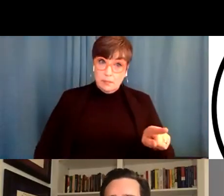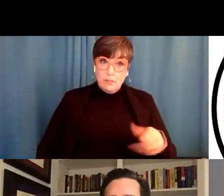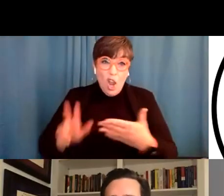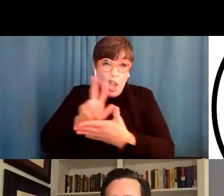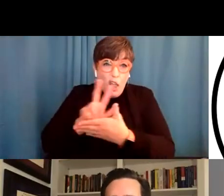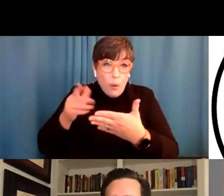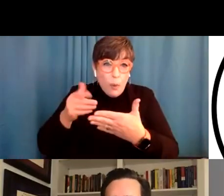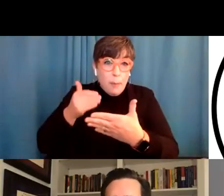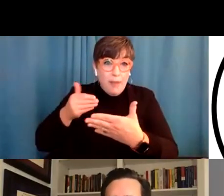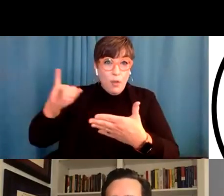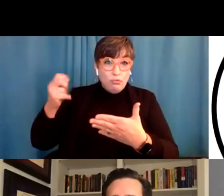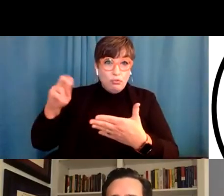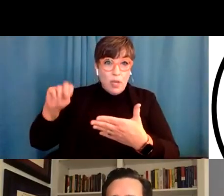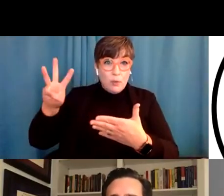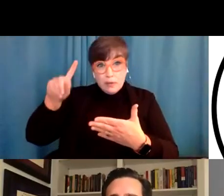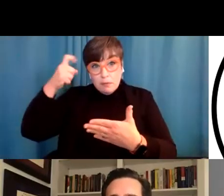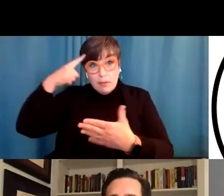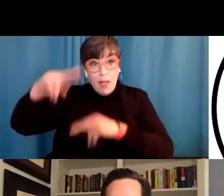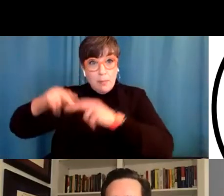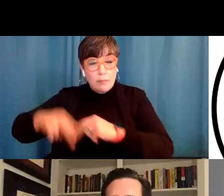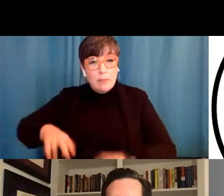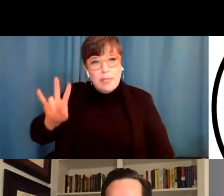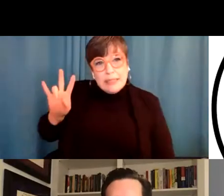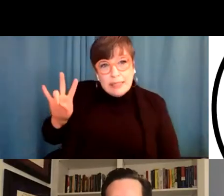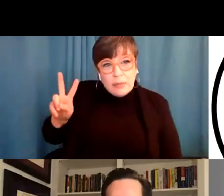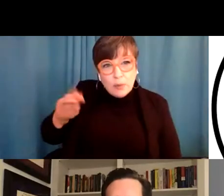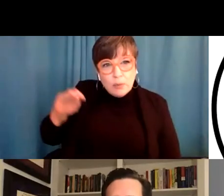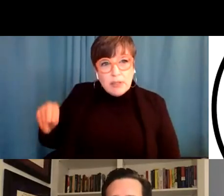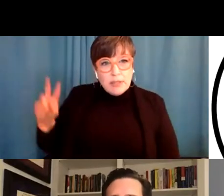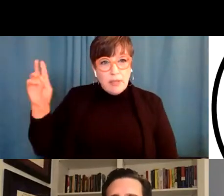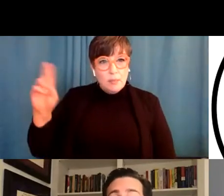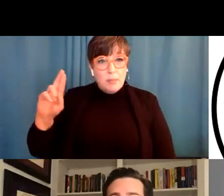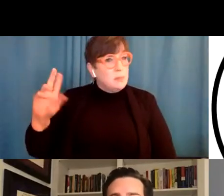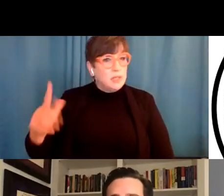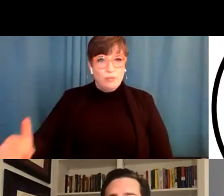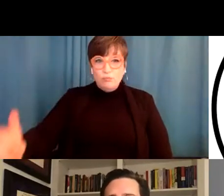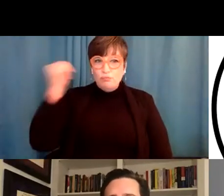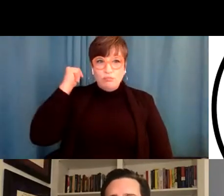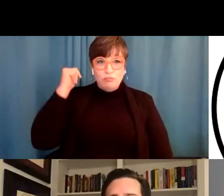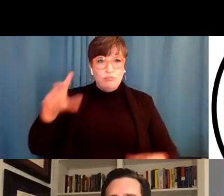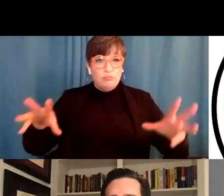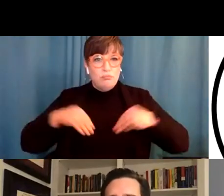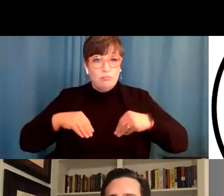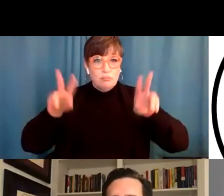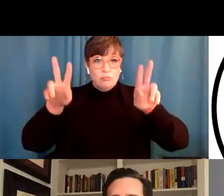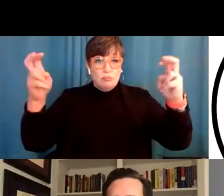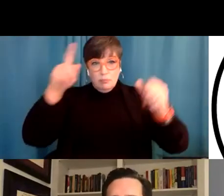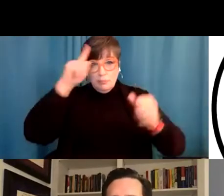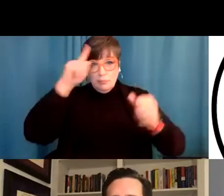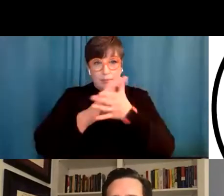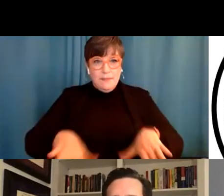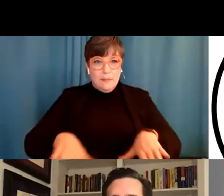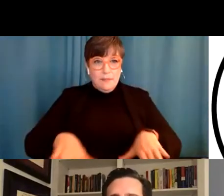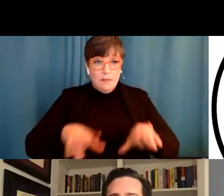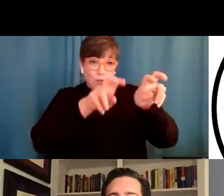the January 6th incidents, 72% of Republicans did not agree that they would support a peaceful